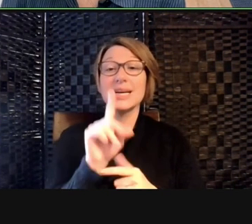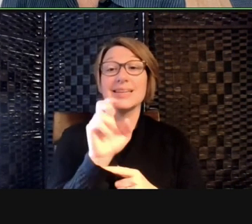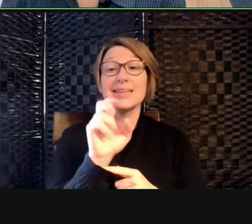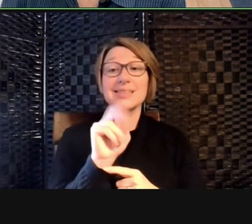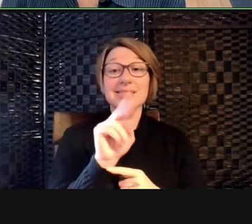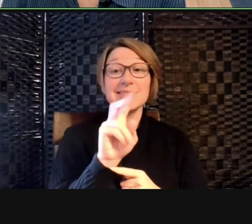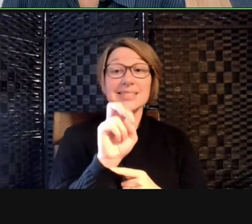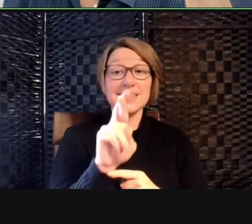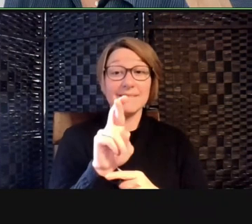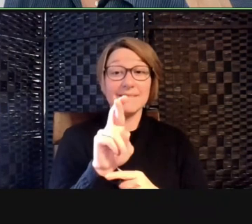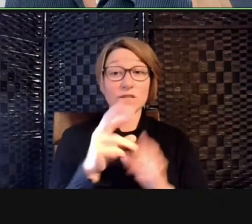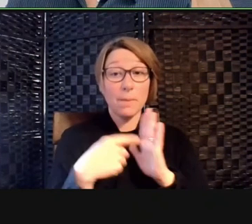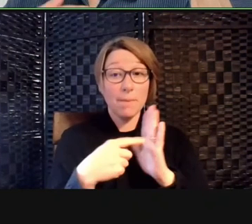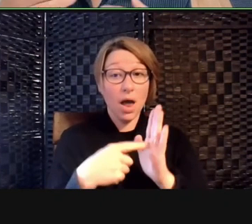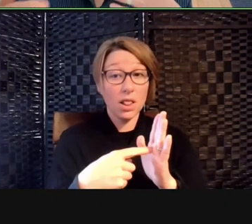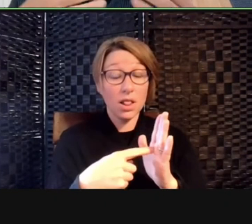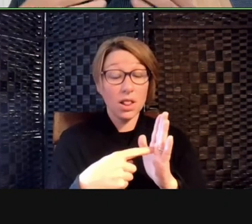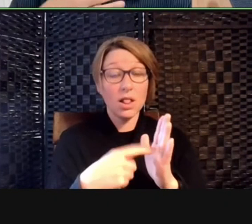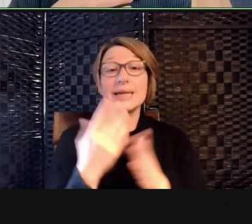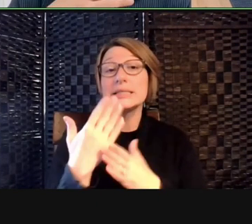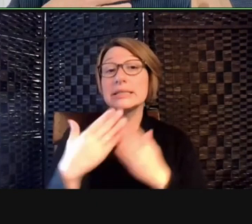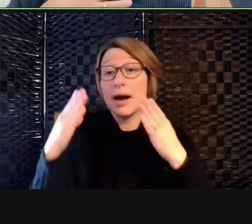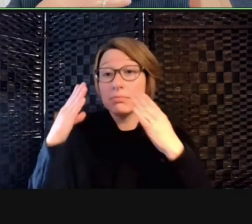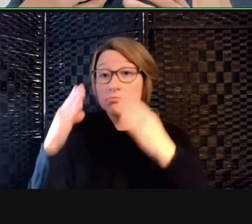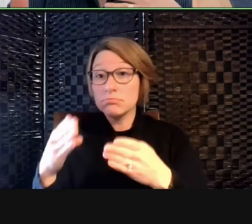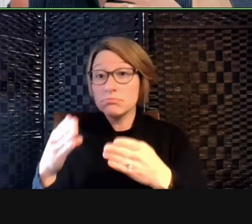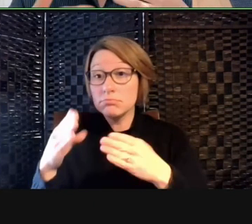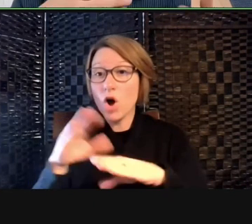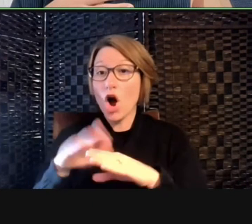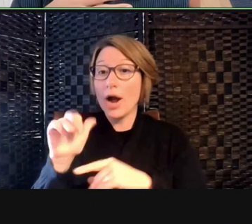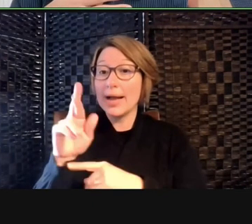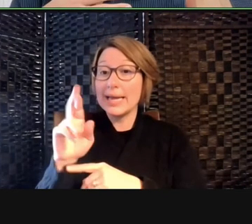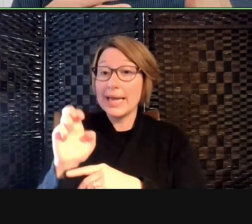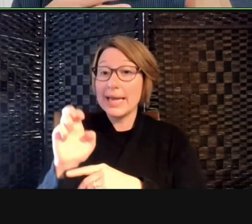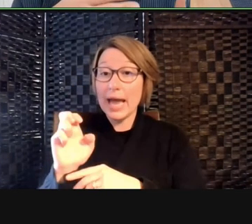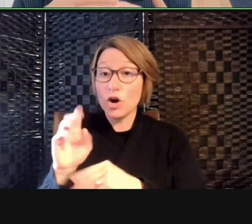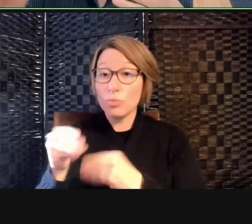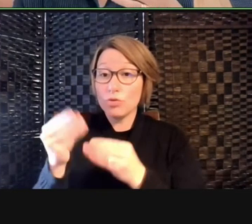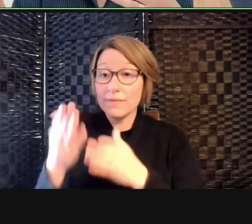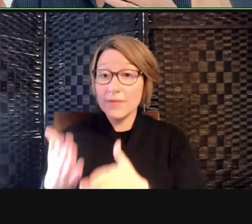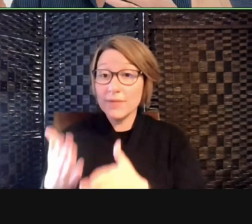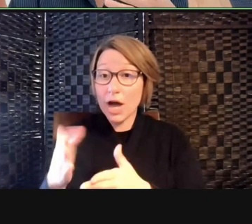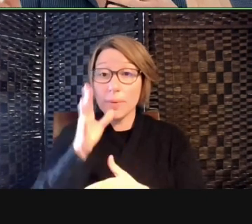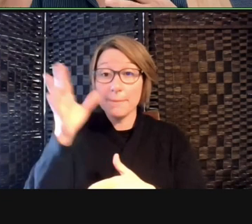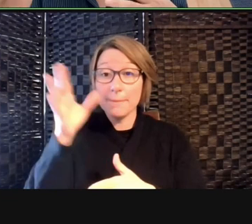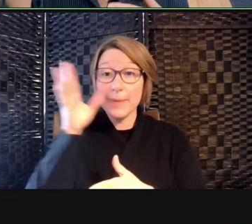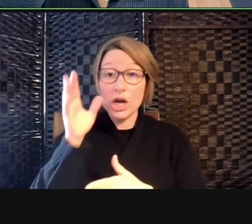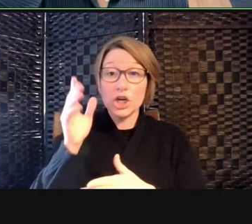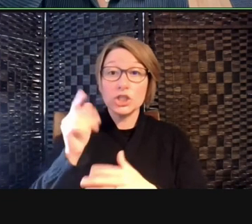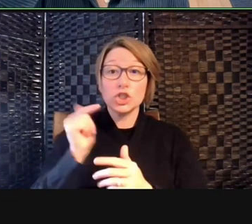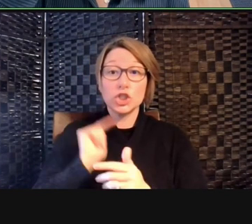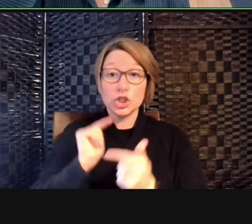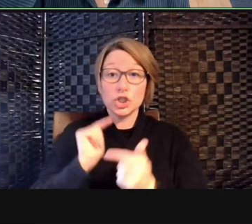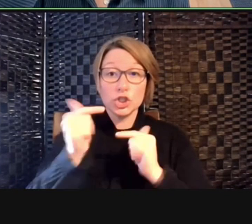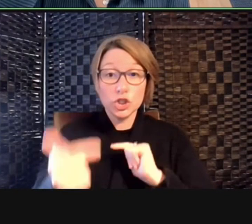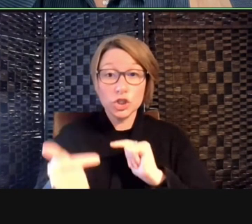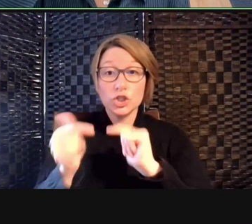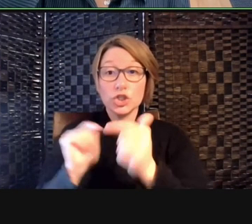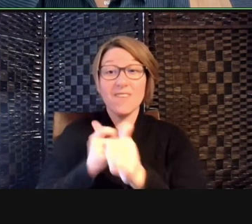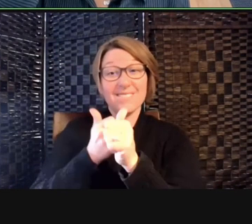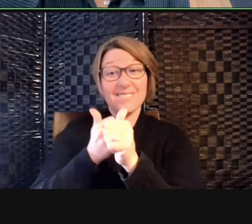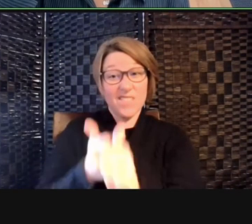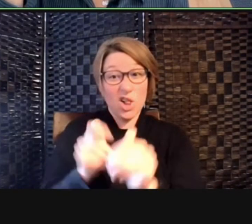that are very much more focused on care provider, parent doing turn taking and following the child's lead. So that would be the one